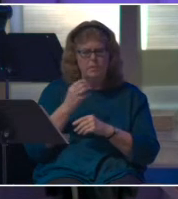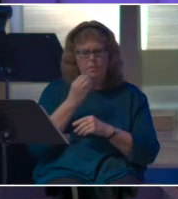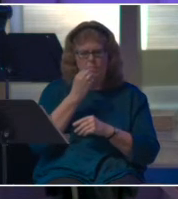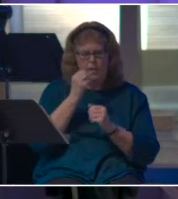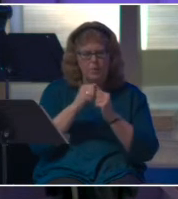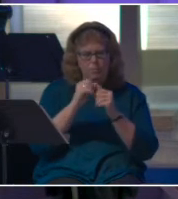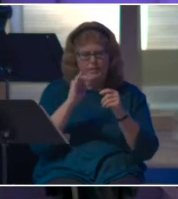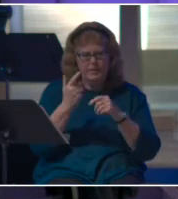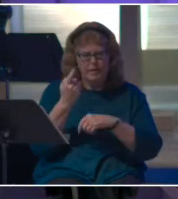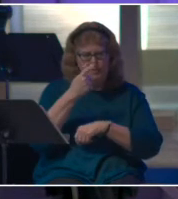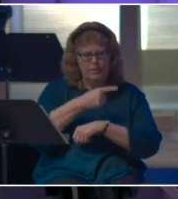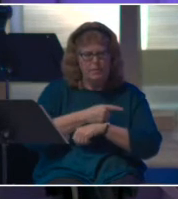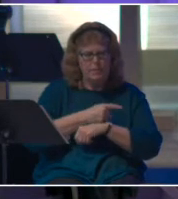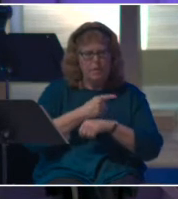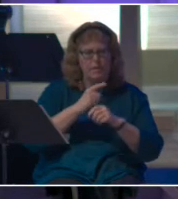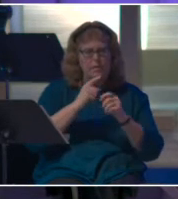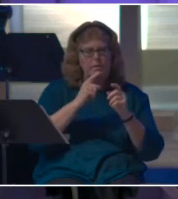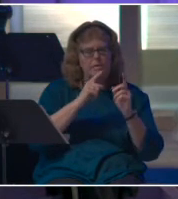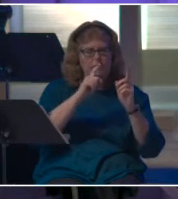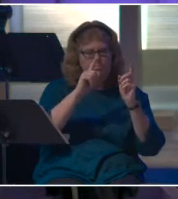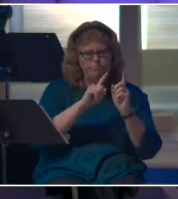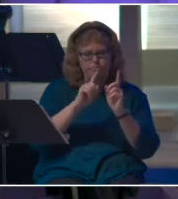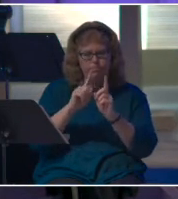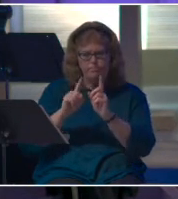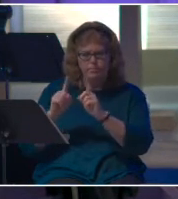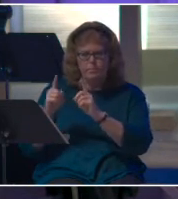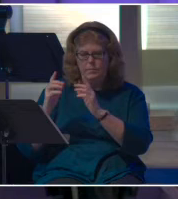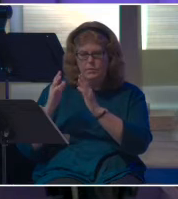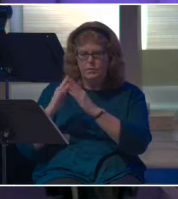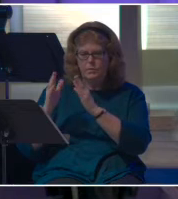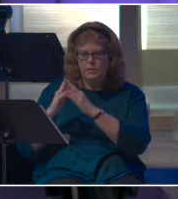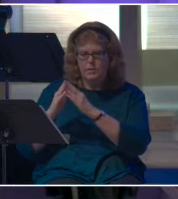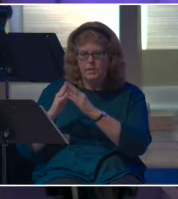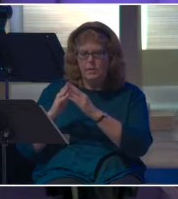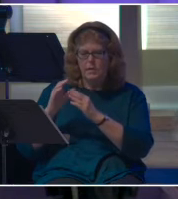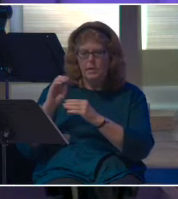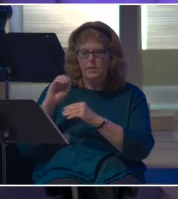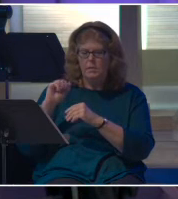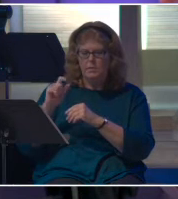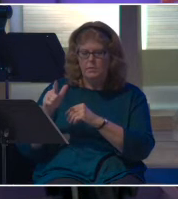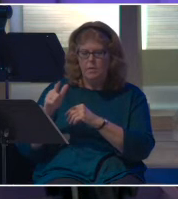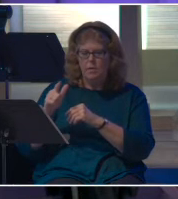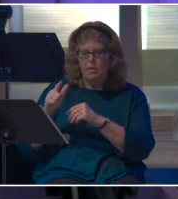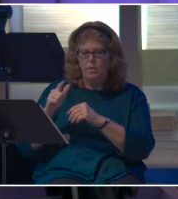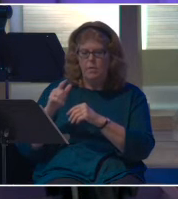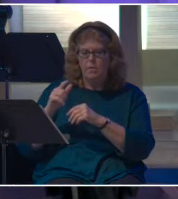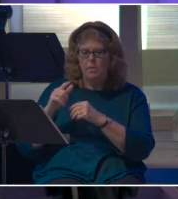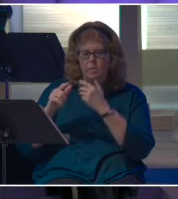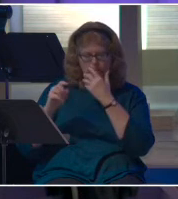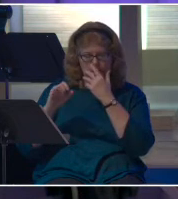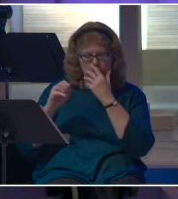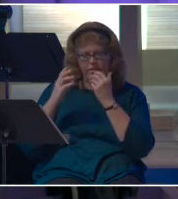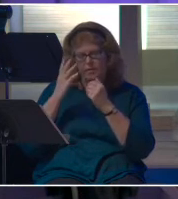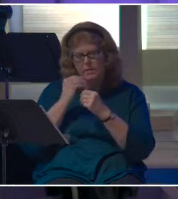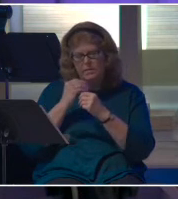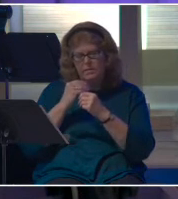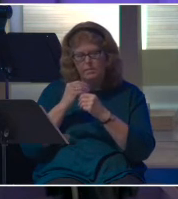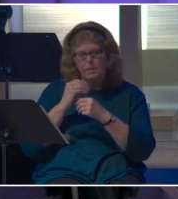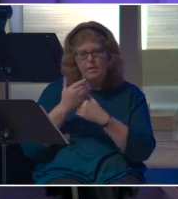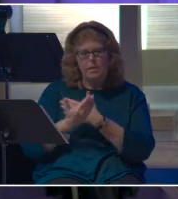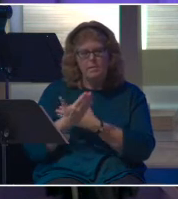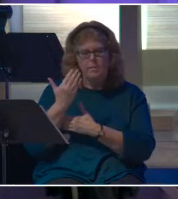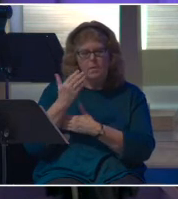Samuel that day, and when they came down from the high place into the city, a bed was spread for Saul on the roof, and he lay down to sleep. And then at the break of dawn,